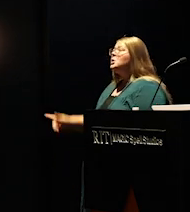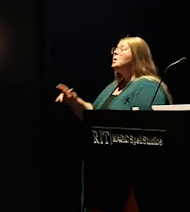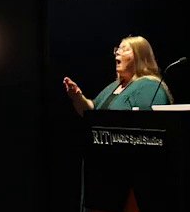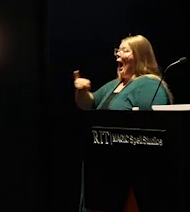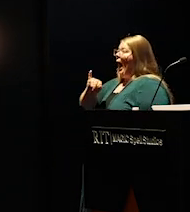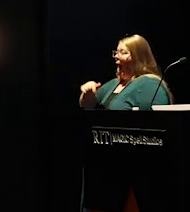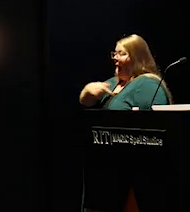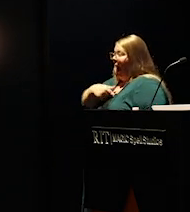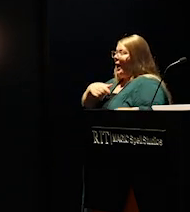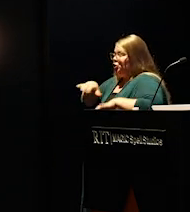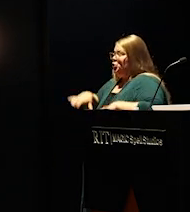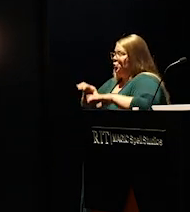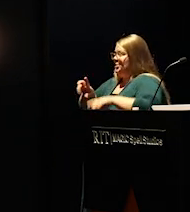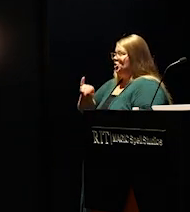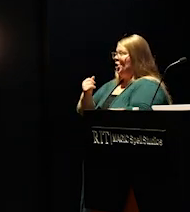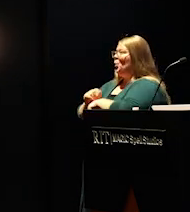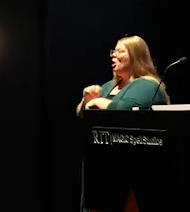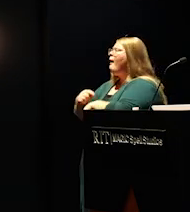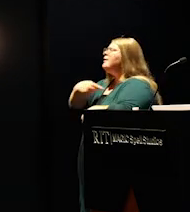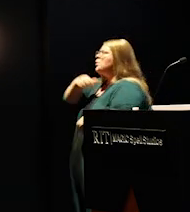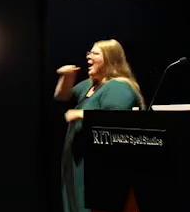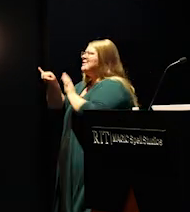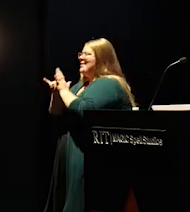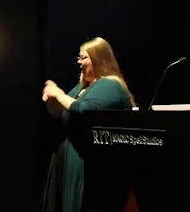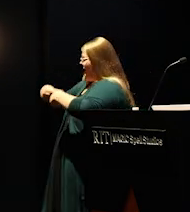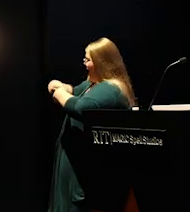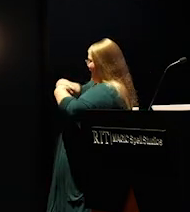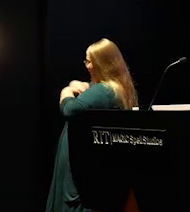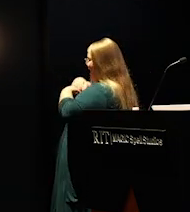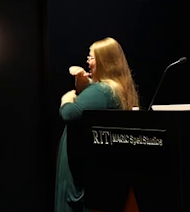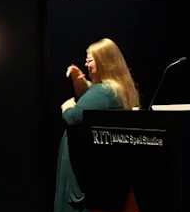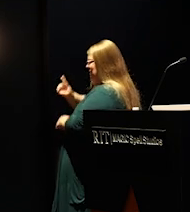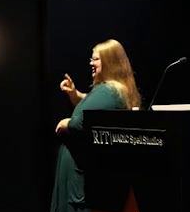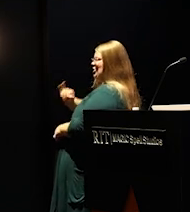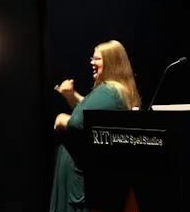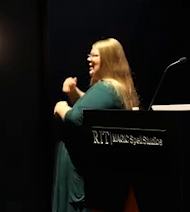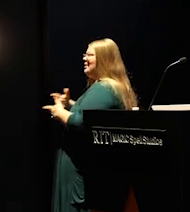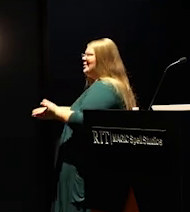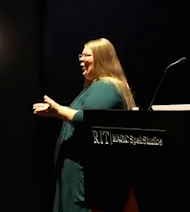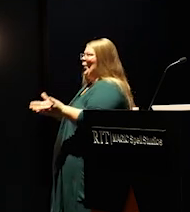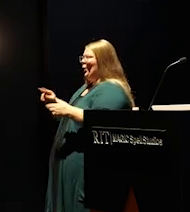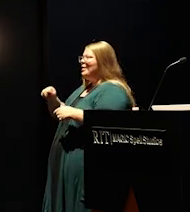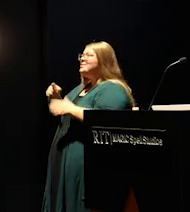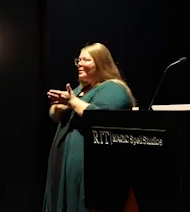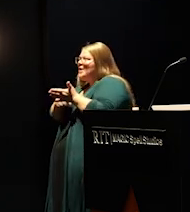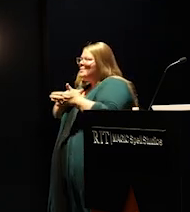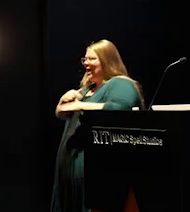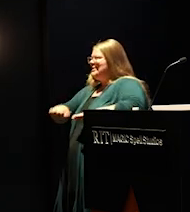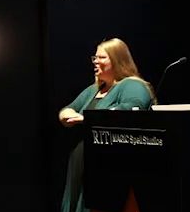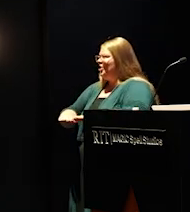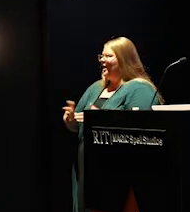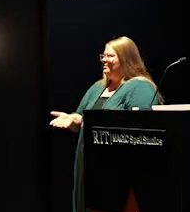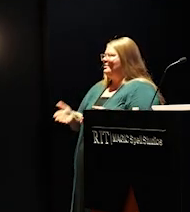a DJ. Like they are a DJ. That's to me, it's saying I'm Spider-Man. Cool. you're not.